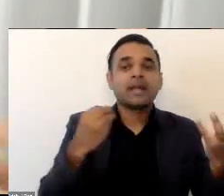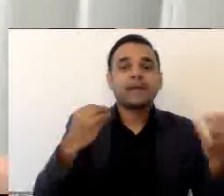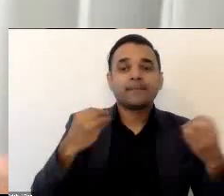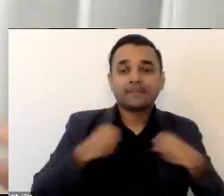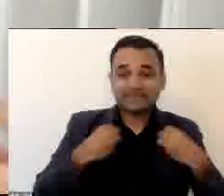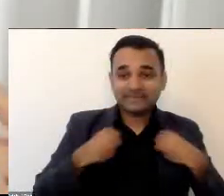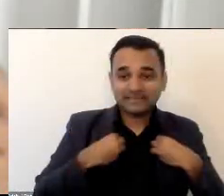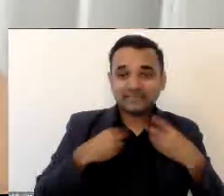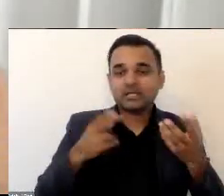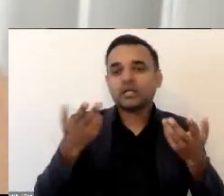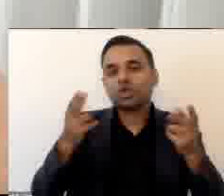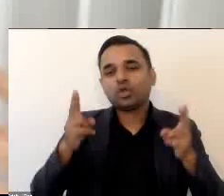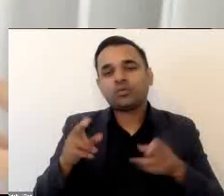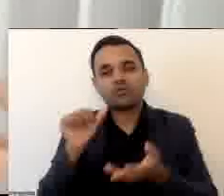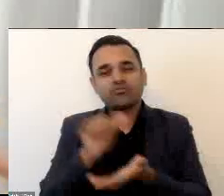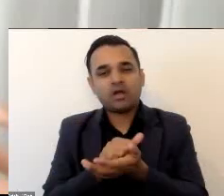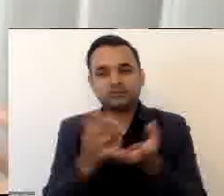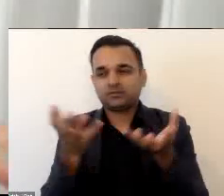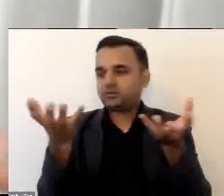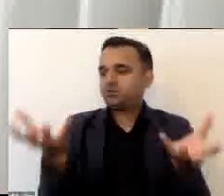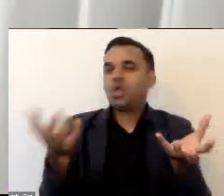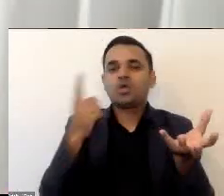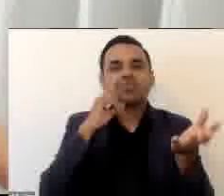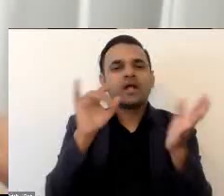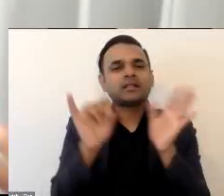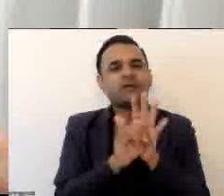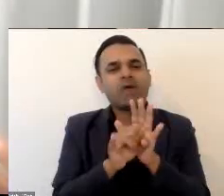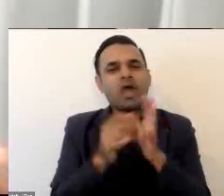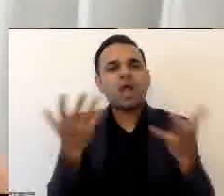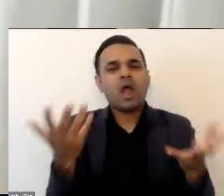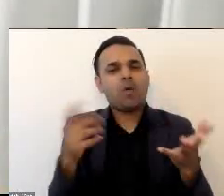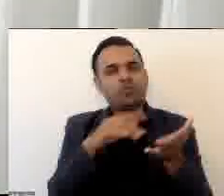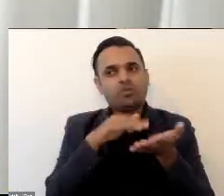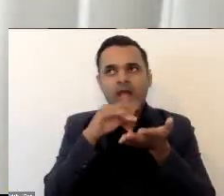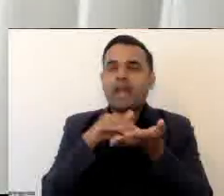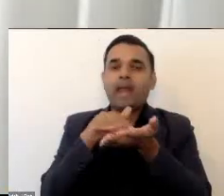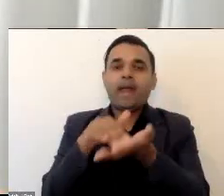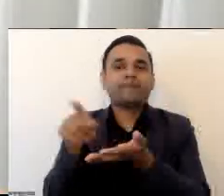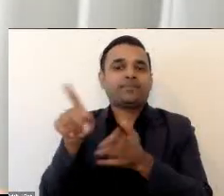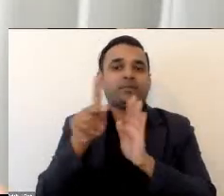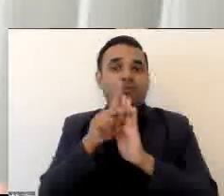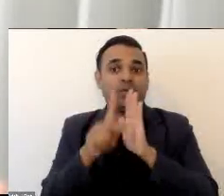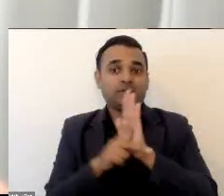are thinking about their, you know, when they're thinking about their products, when they're thinking about their